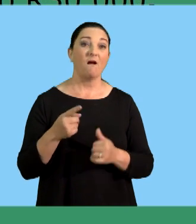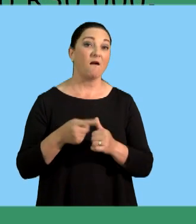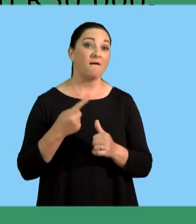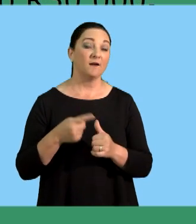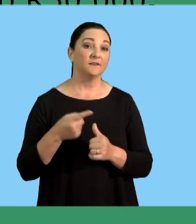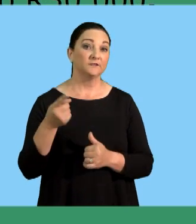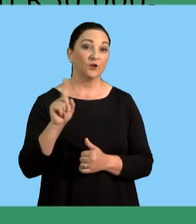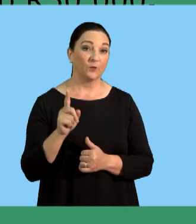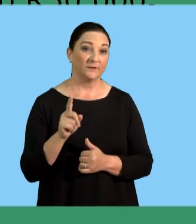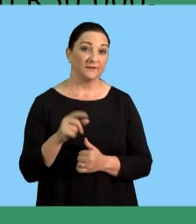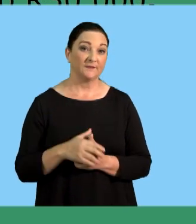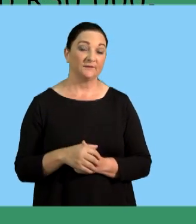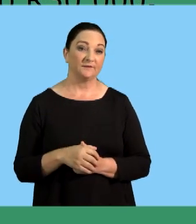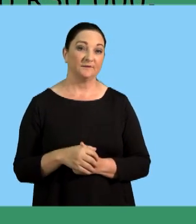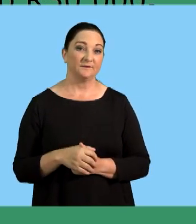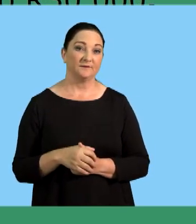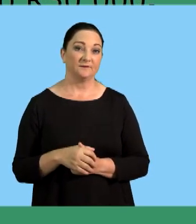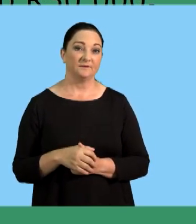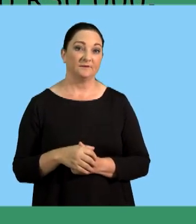Then your answer should be